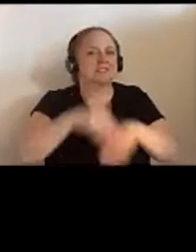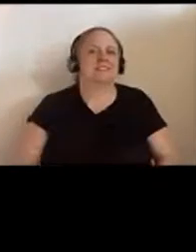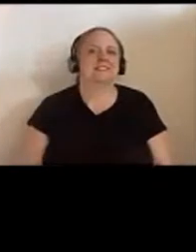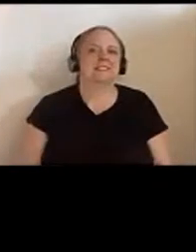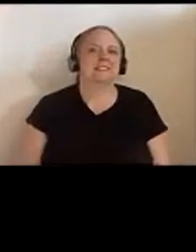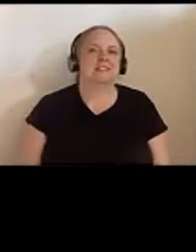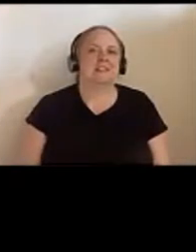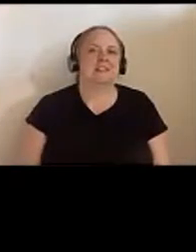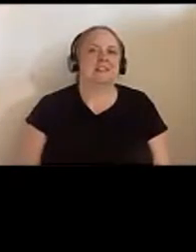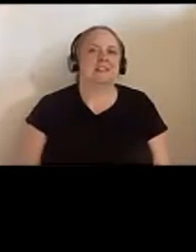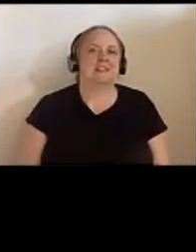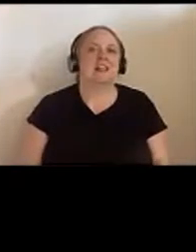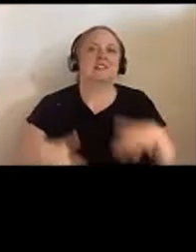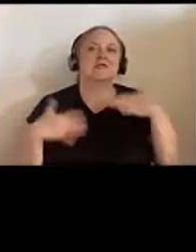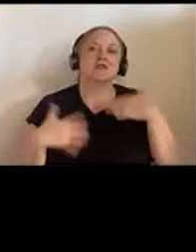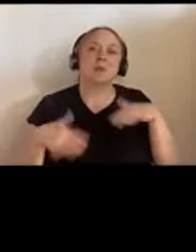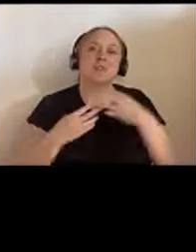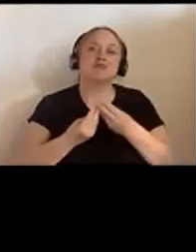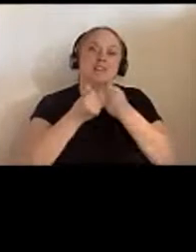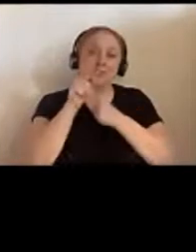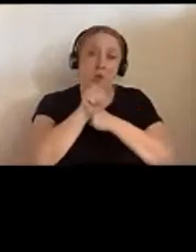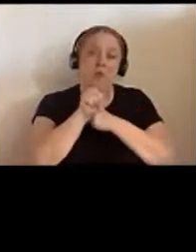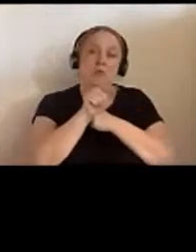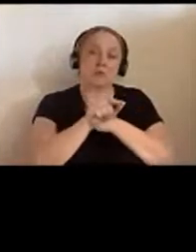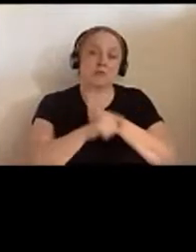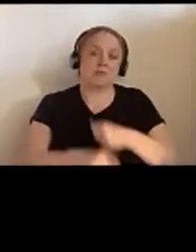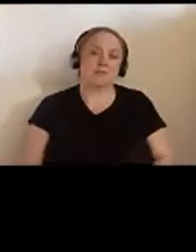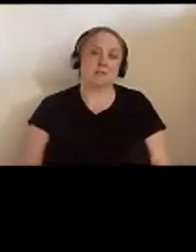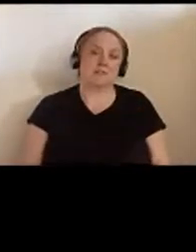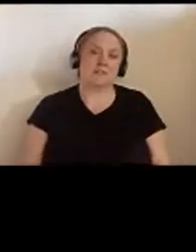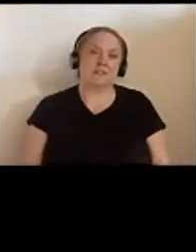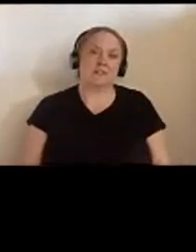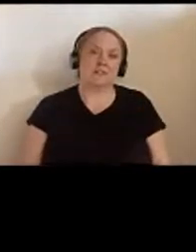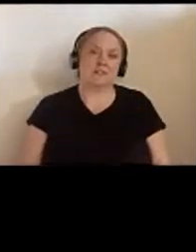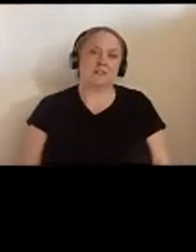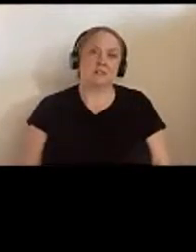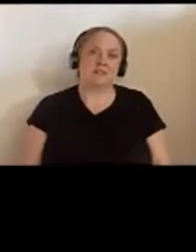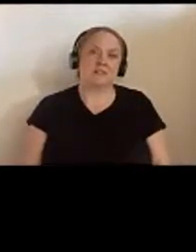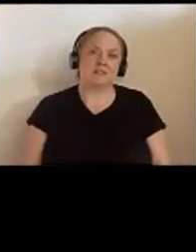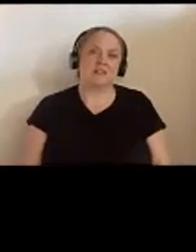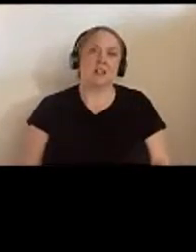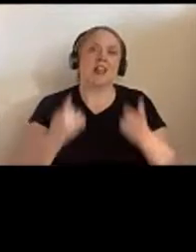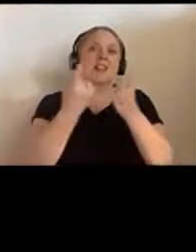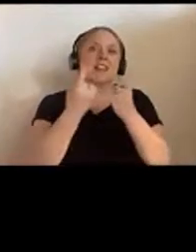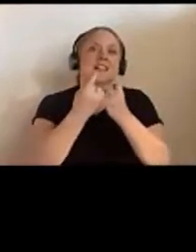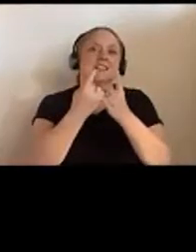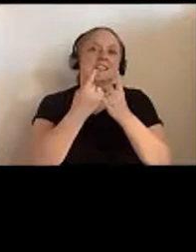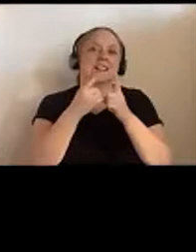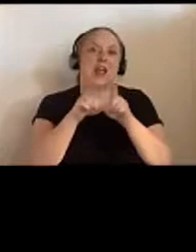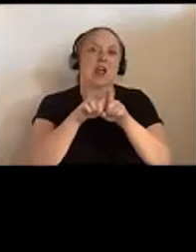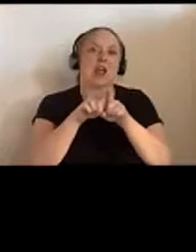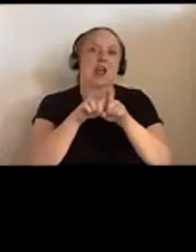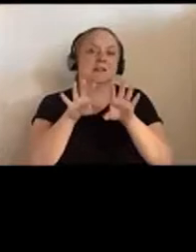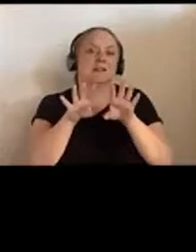It's just a tremendous resource. And one of the things in common, besides this